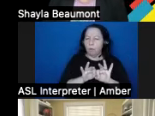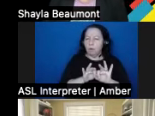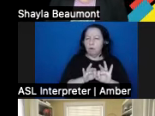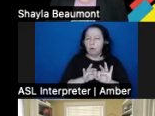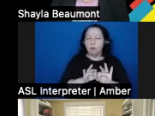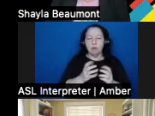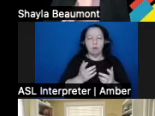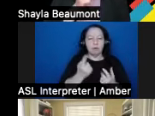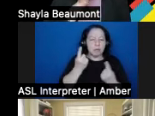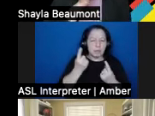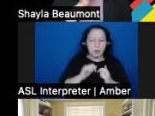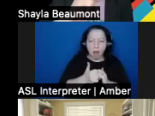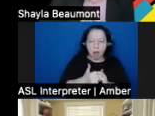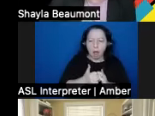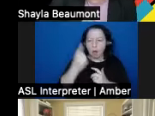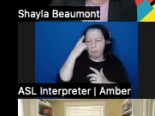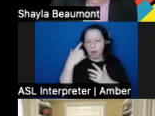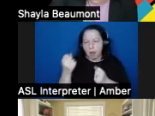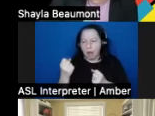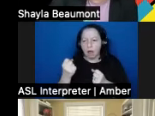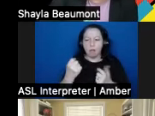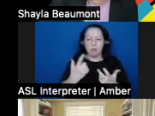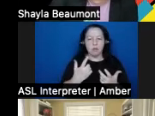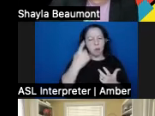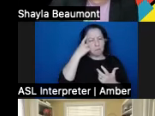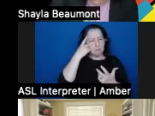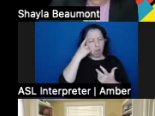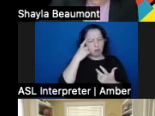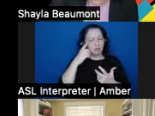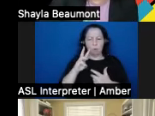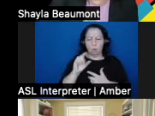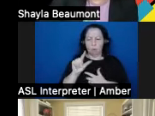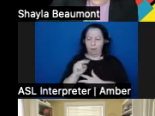and mental wellness can have impact. I loved that comment about